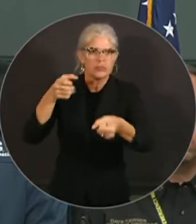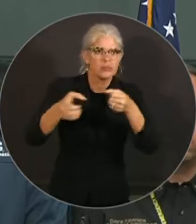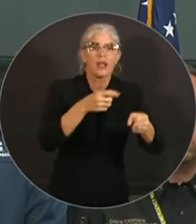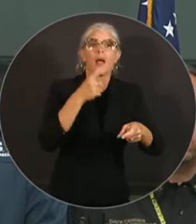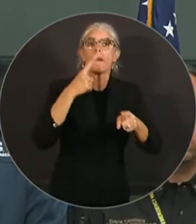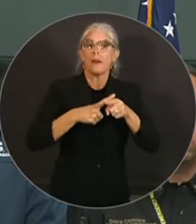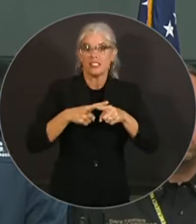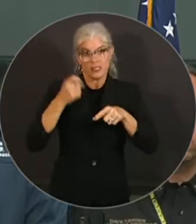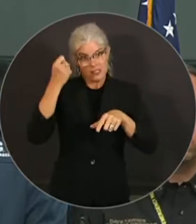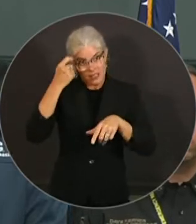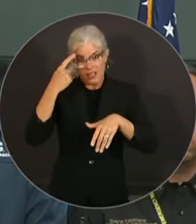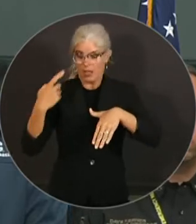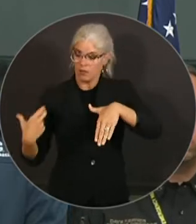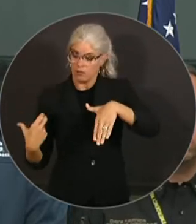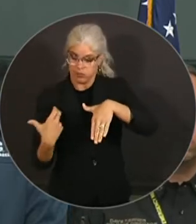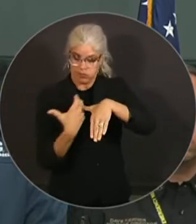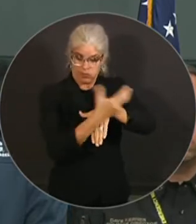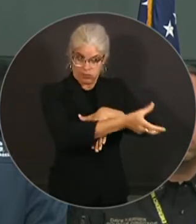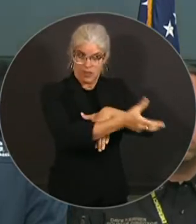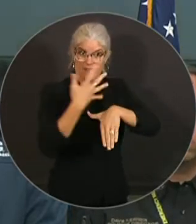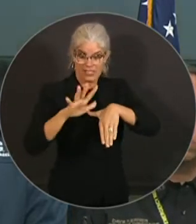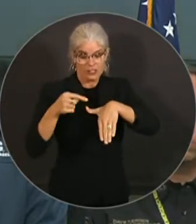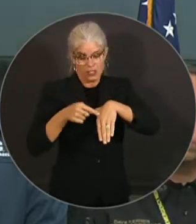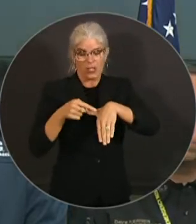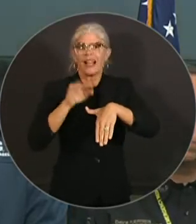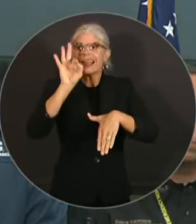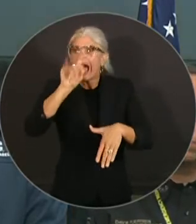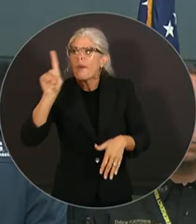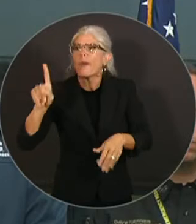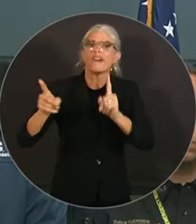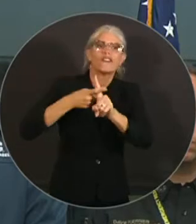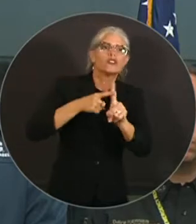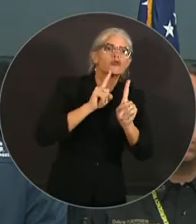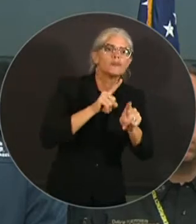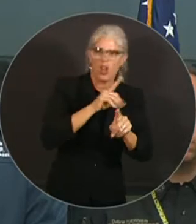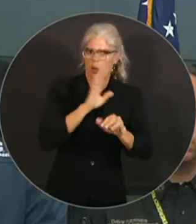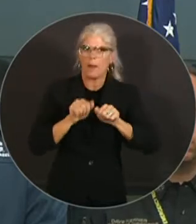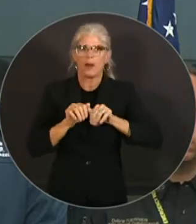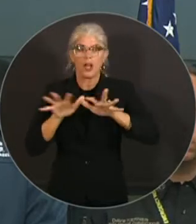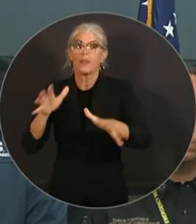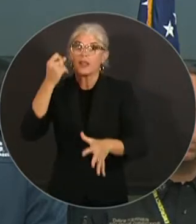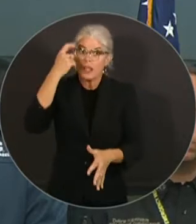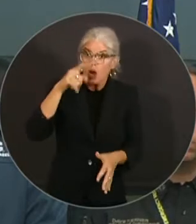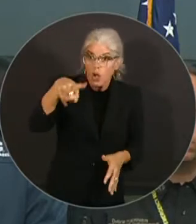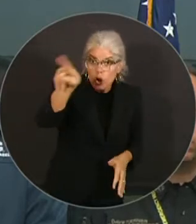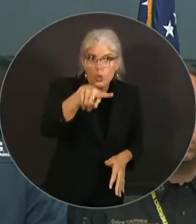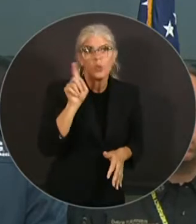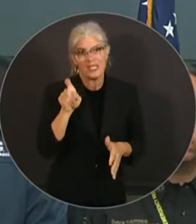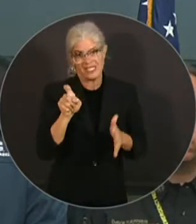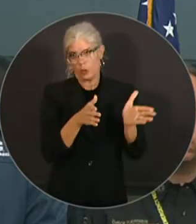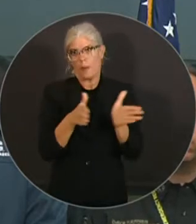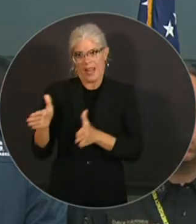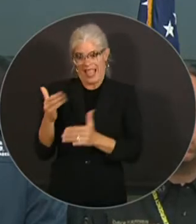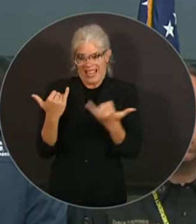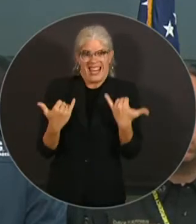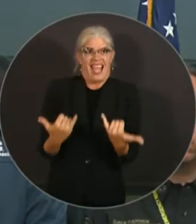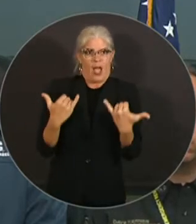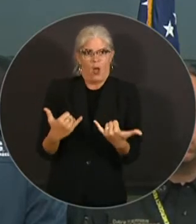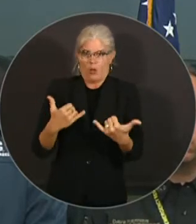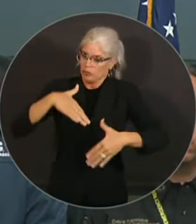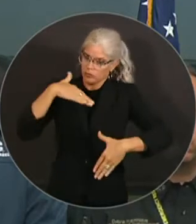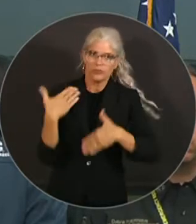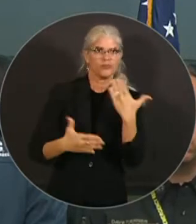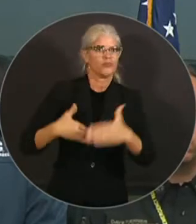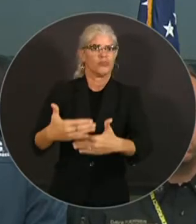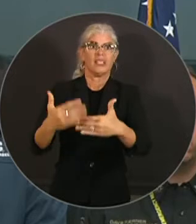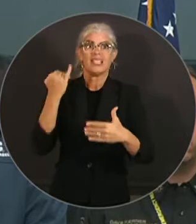responder missions. So you should have a plan, and you should be executing your plan, particularly if you're on the